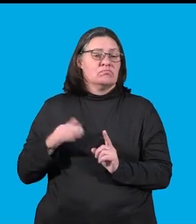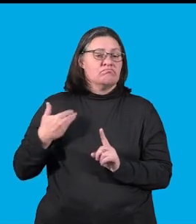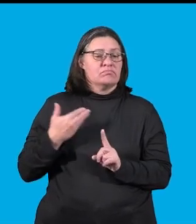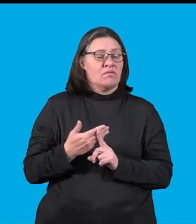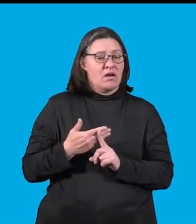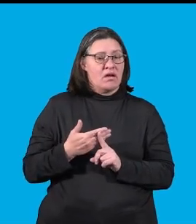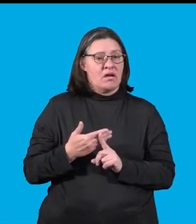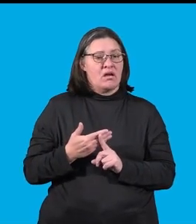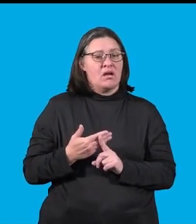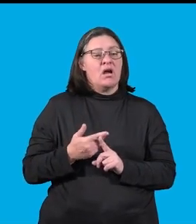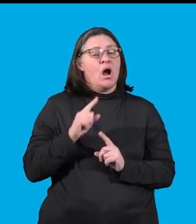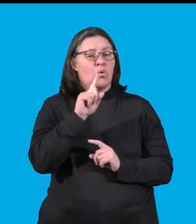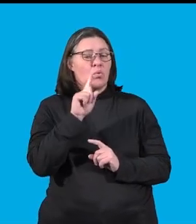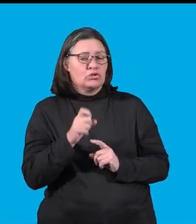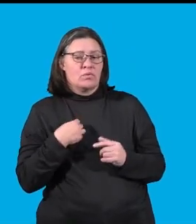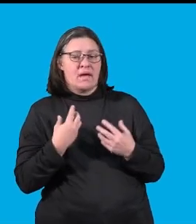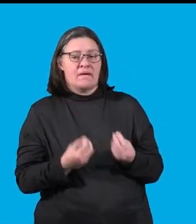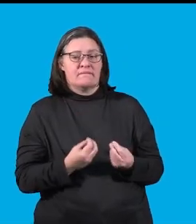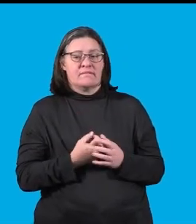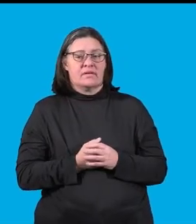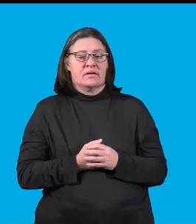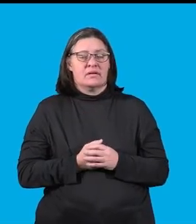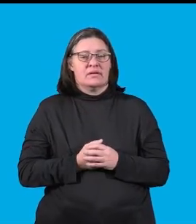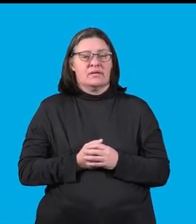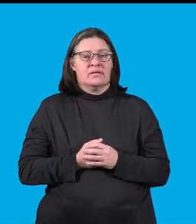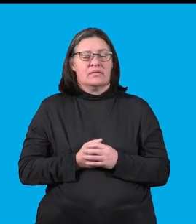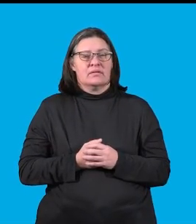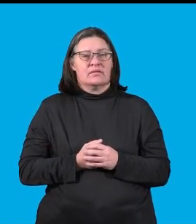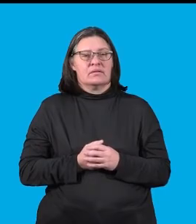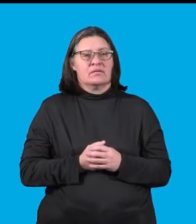got so far in our question, we've got